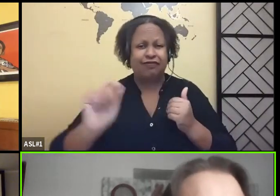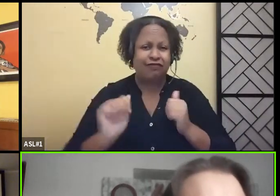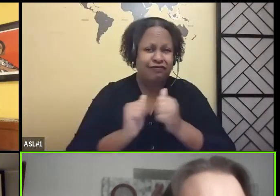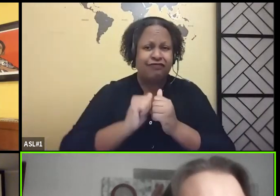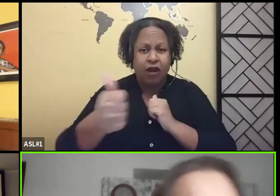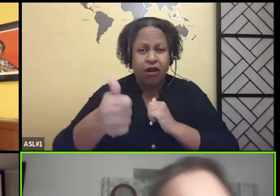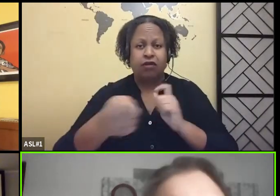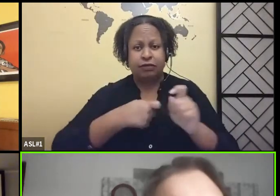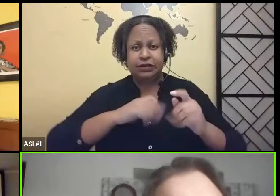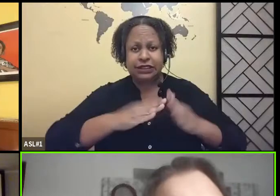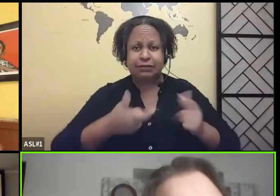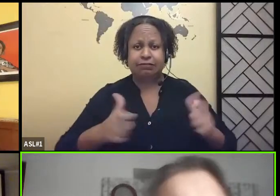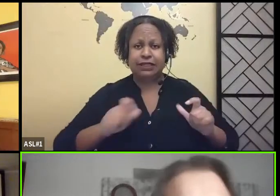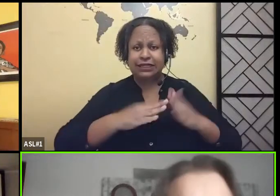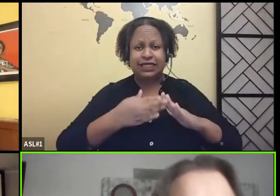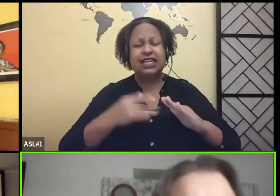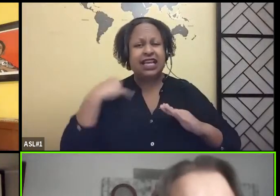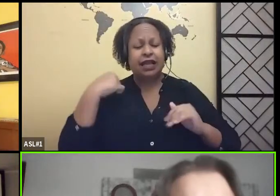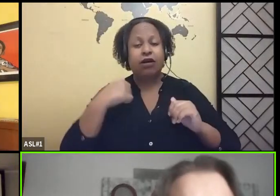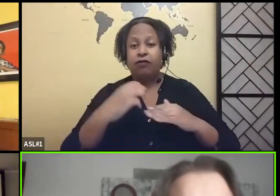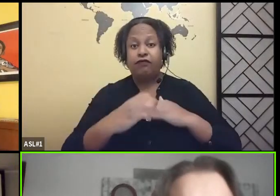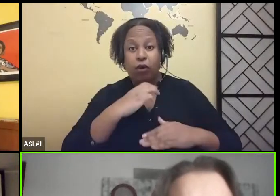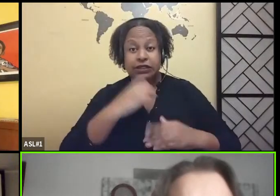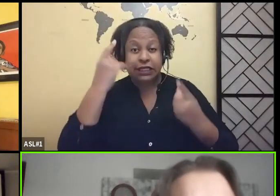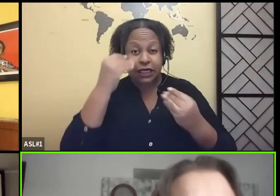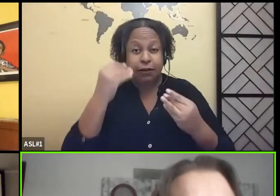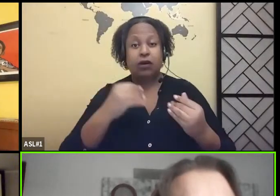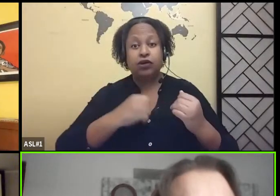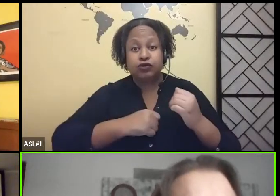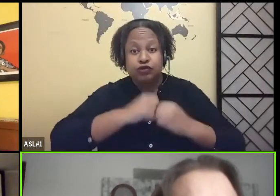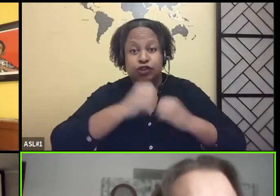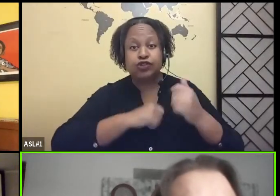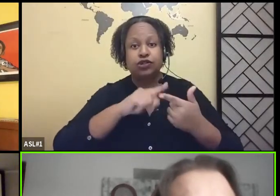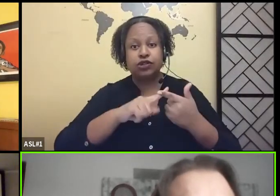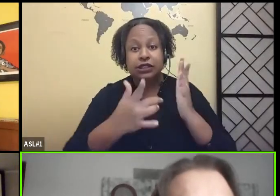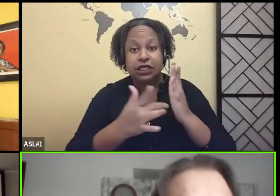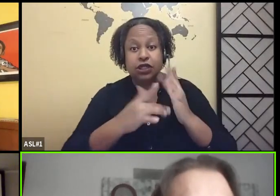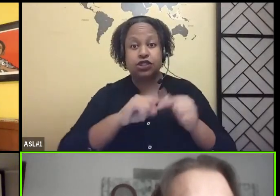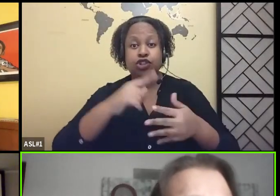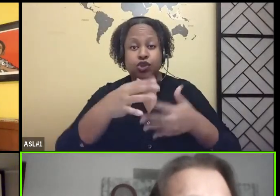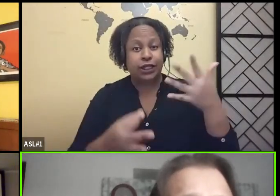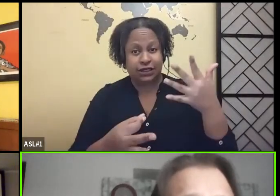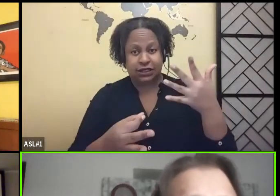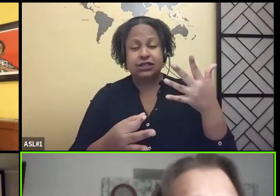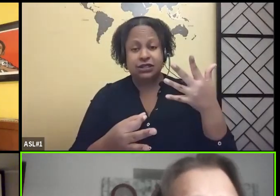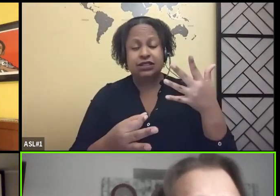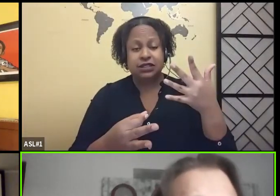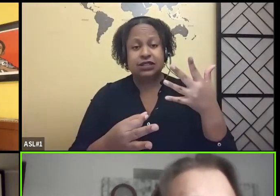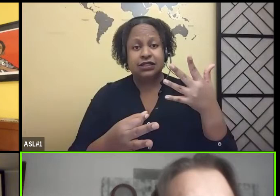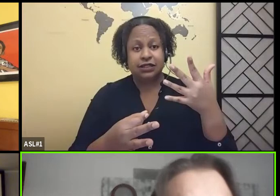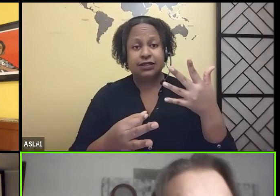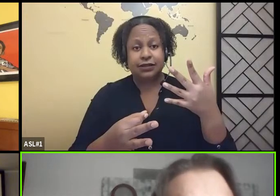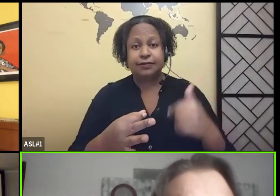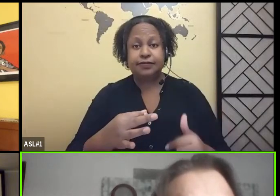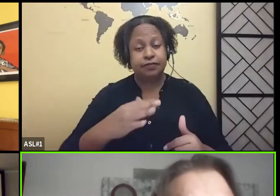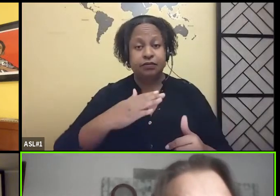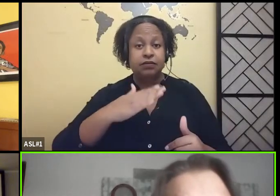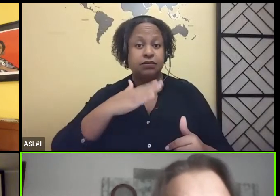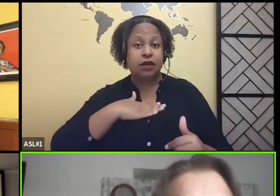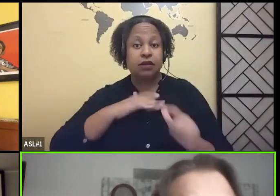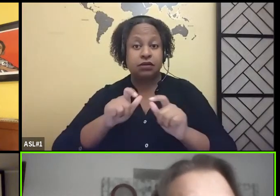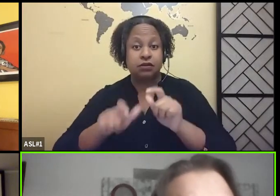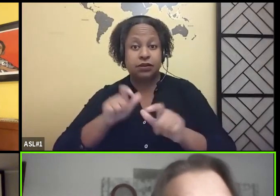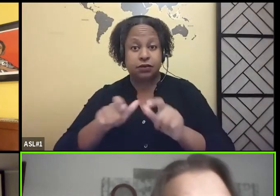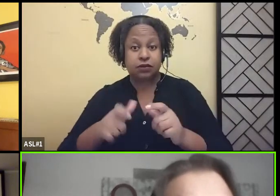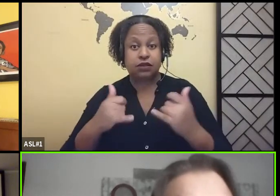about infrastructure and technology and choice. You know, because not, you know, we've grown to be people that assume